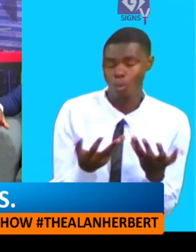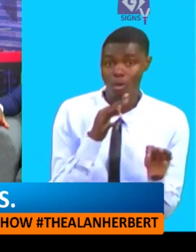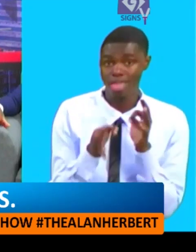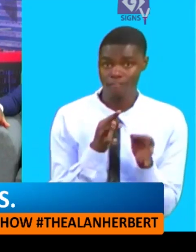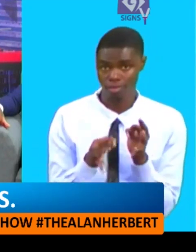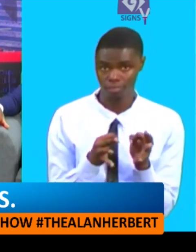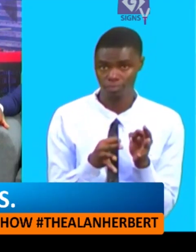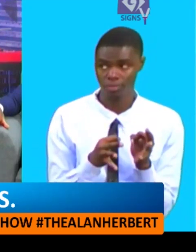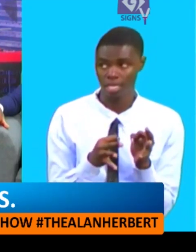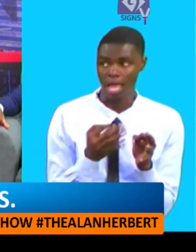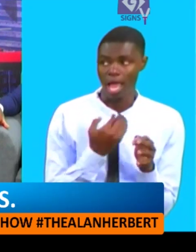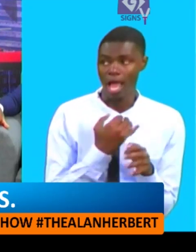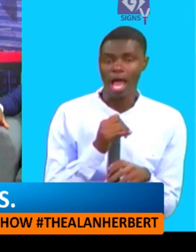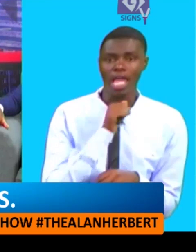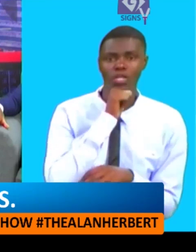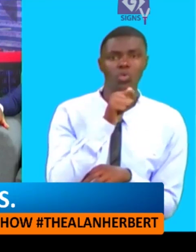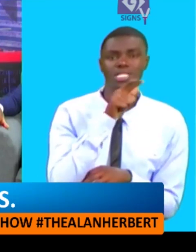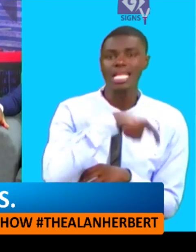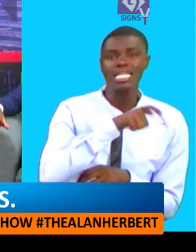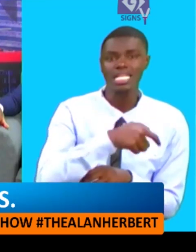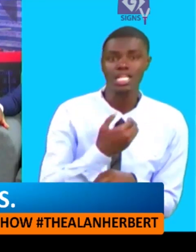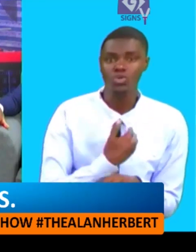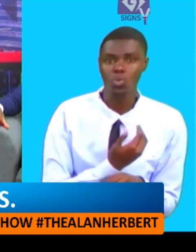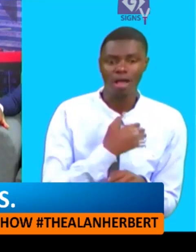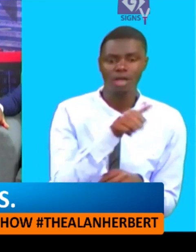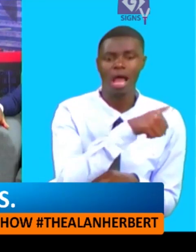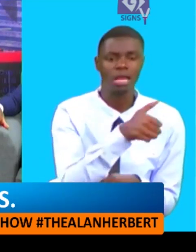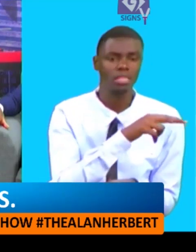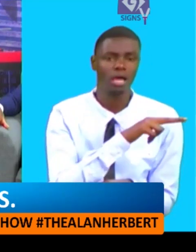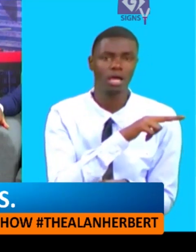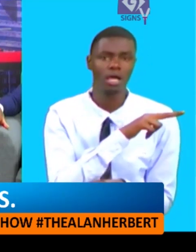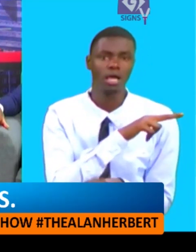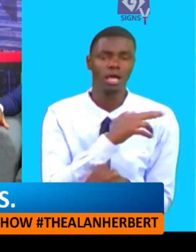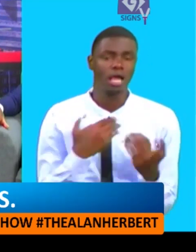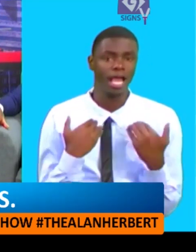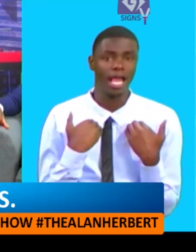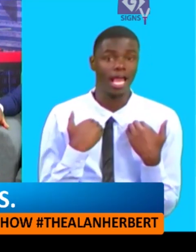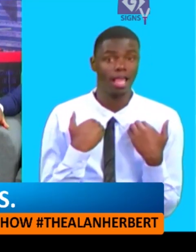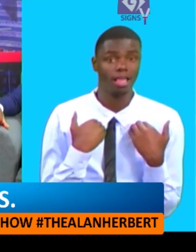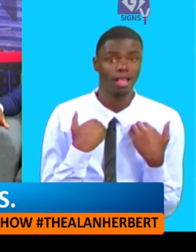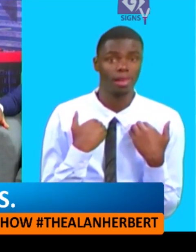I necessarily do not need to have another health